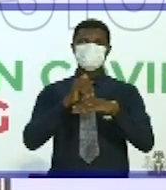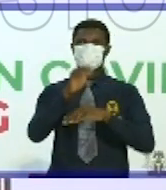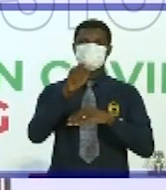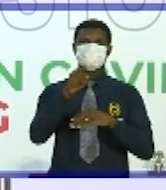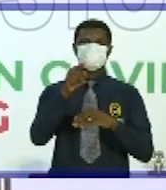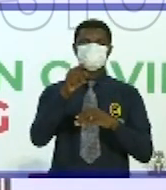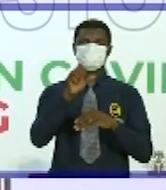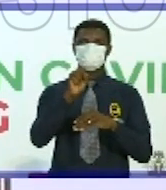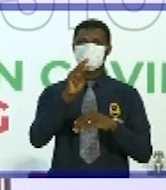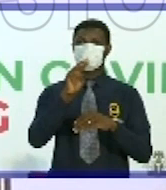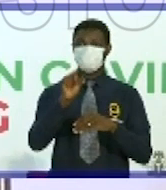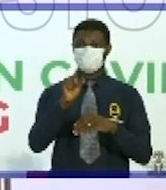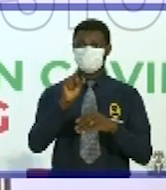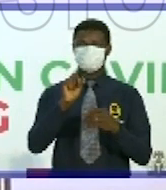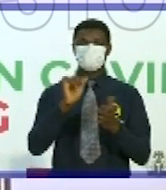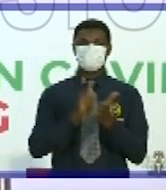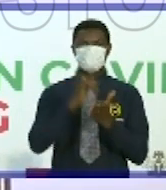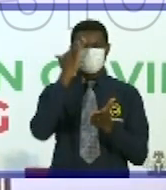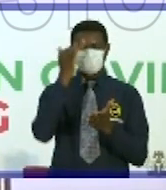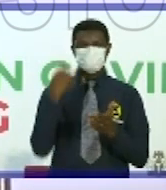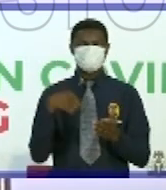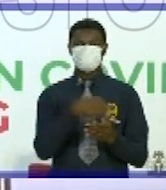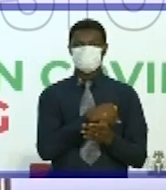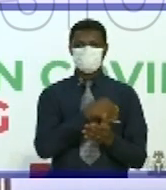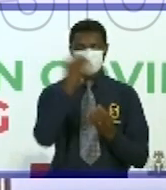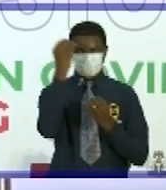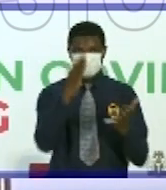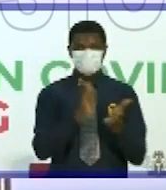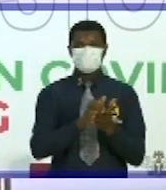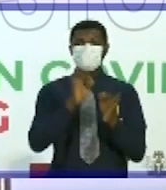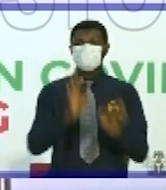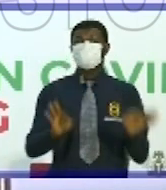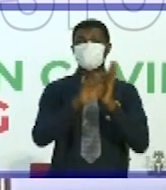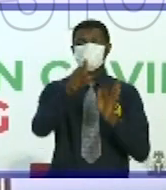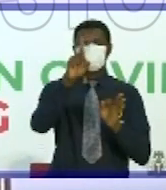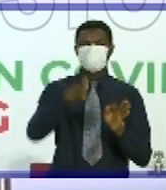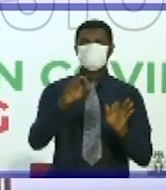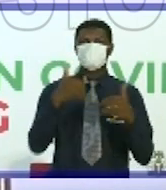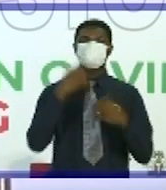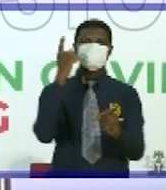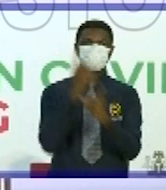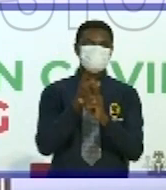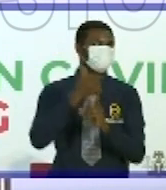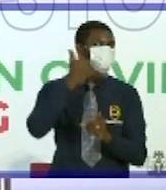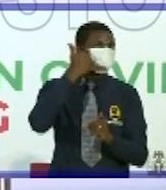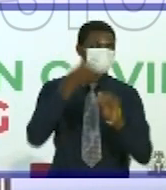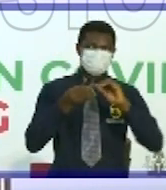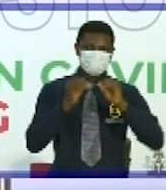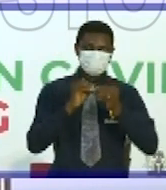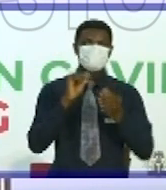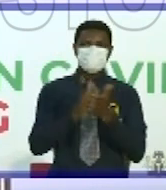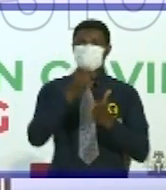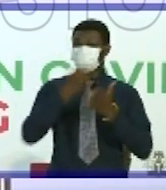because that's why we said you need to have a proper information. That's your phone number, because that's what we use. So